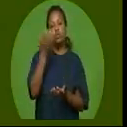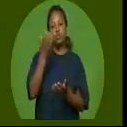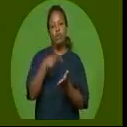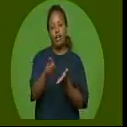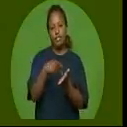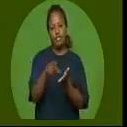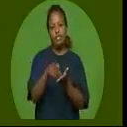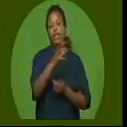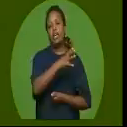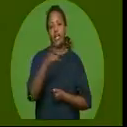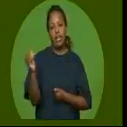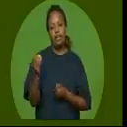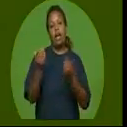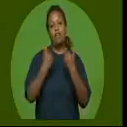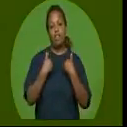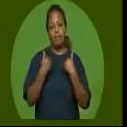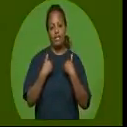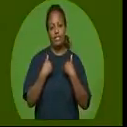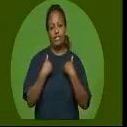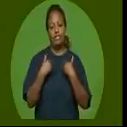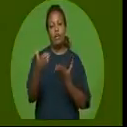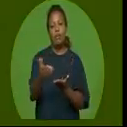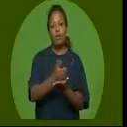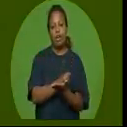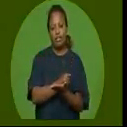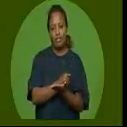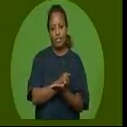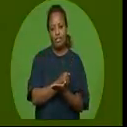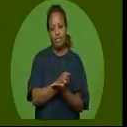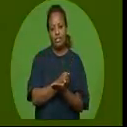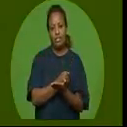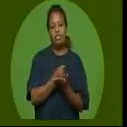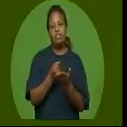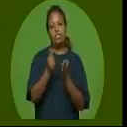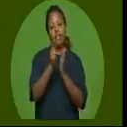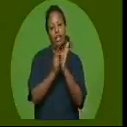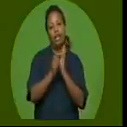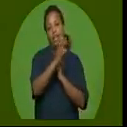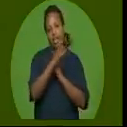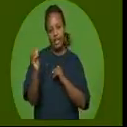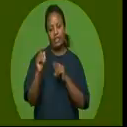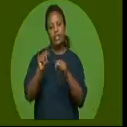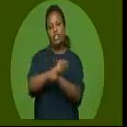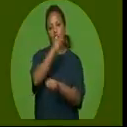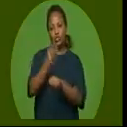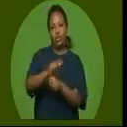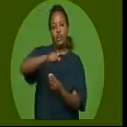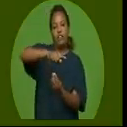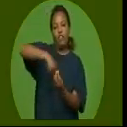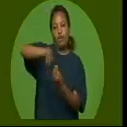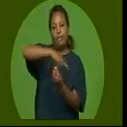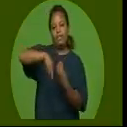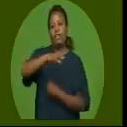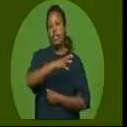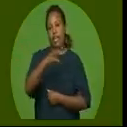resource prices and availability, productivity, legal and institutional